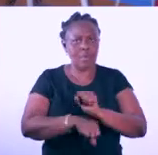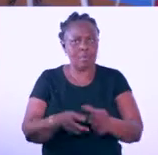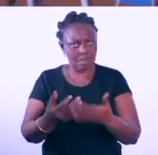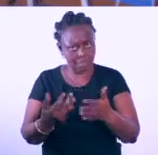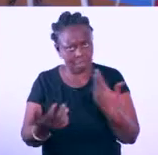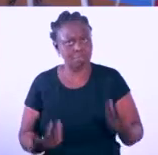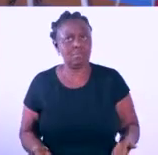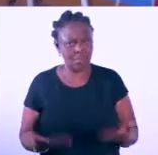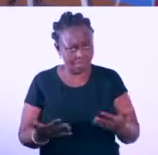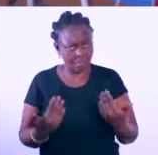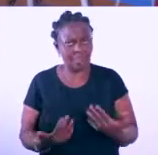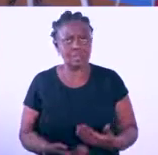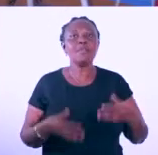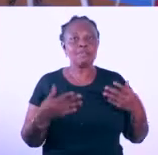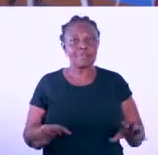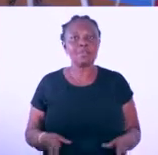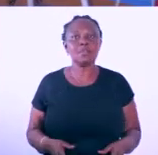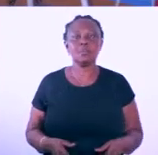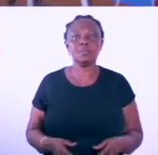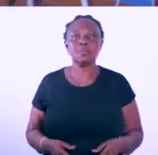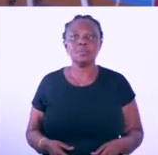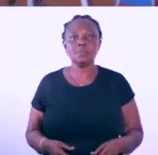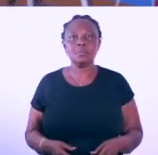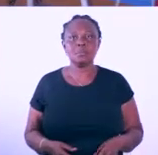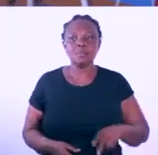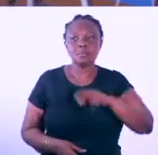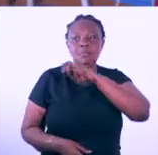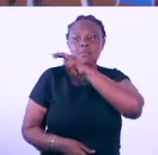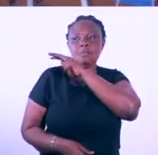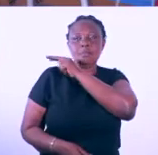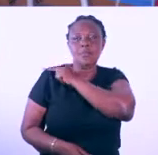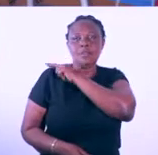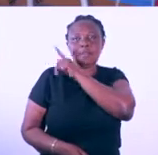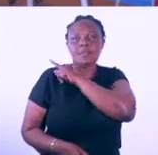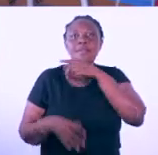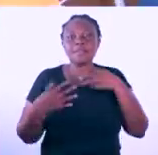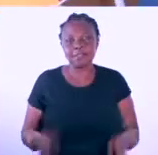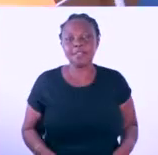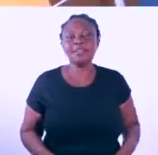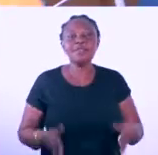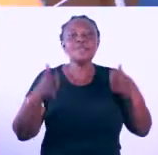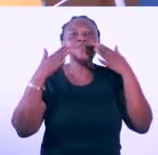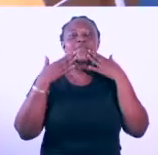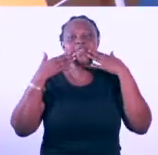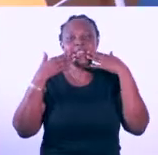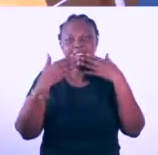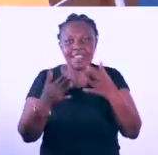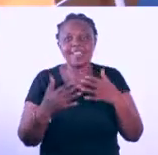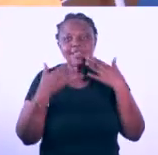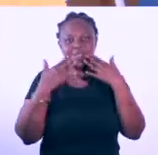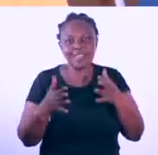Sir, please, I'm done. You're done. Okay. All right. So, Nemiye, thank you very much. And well done.